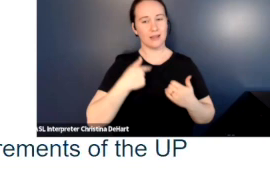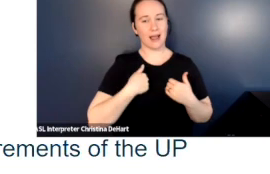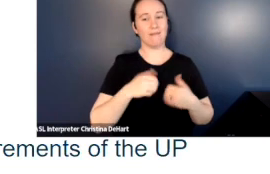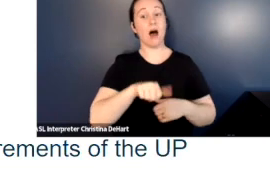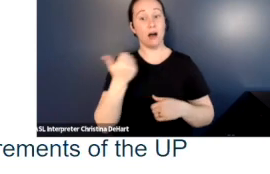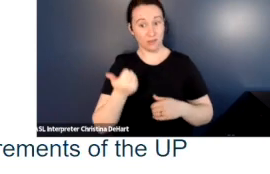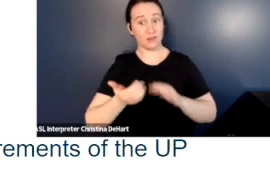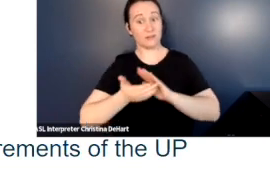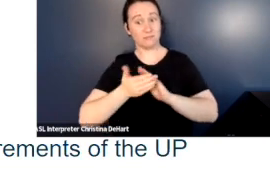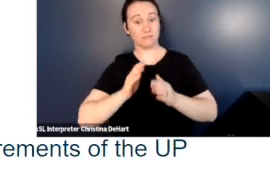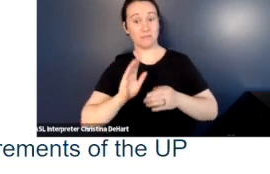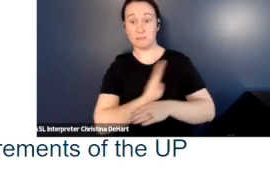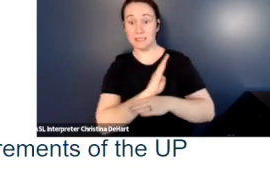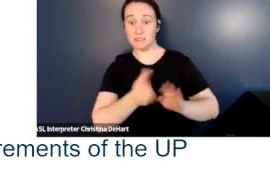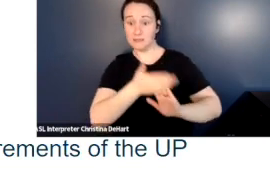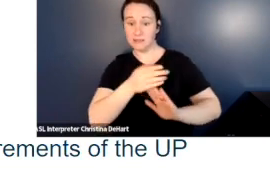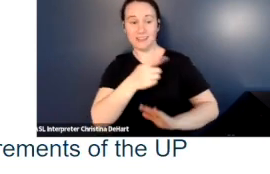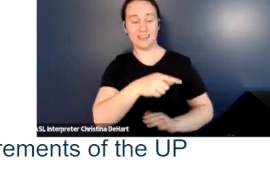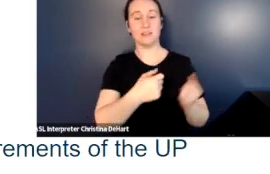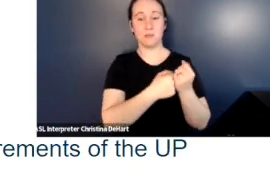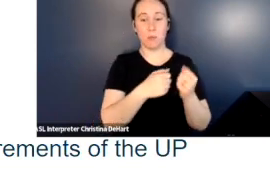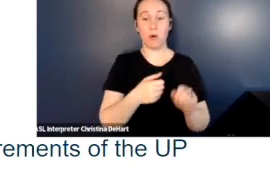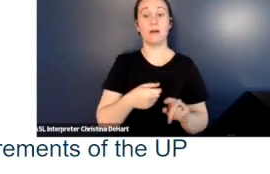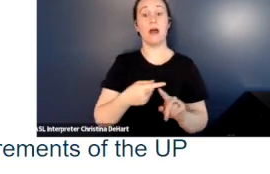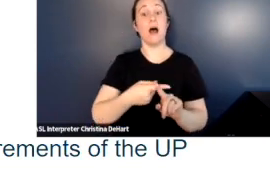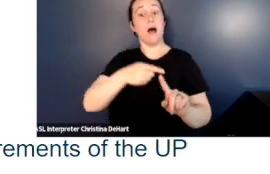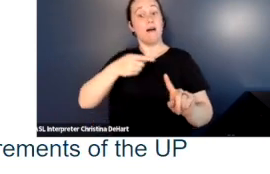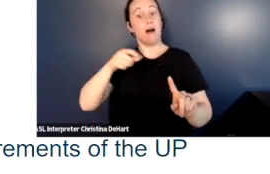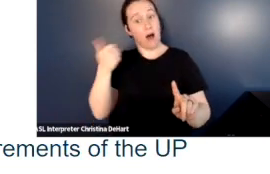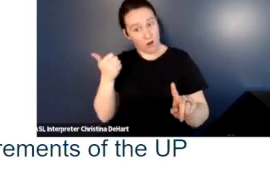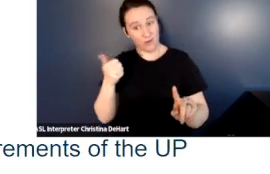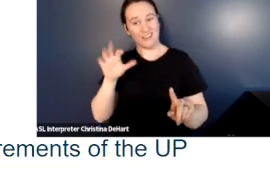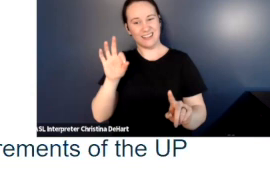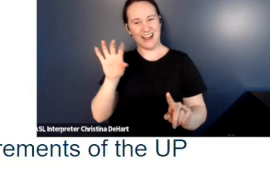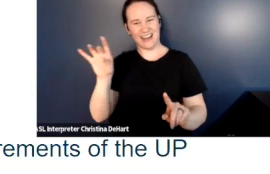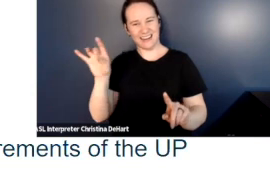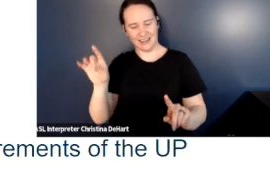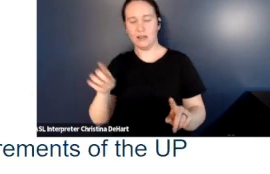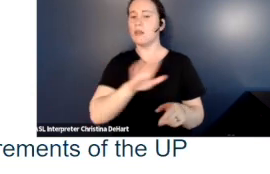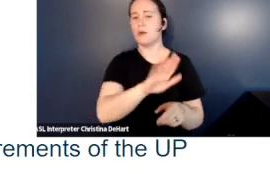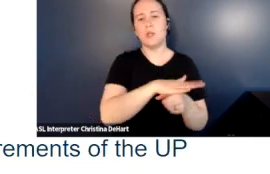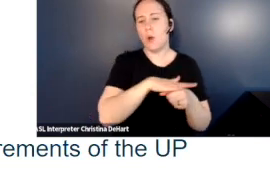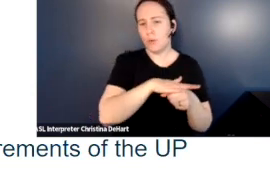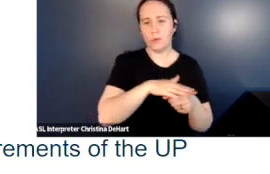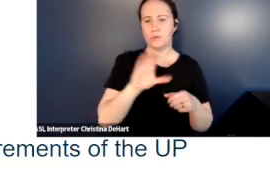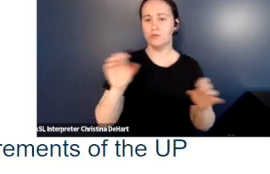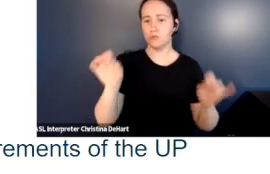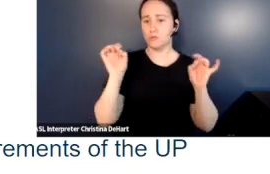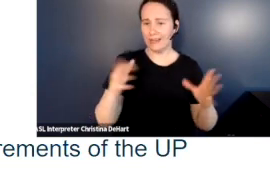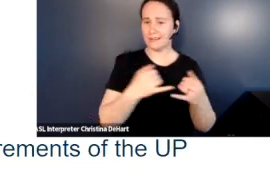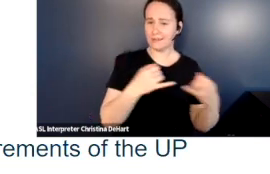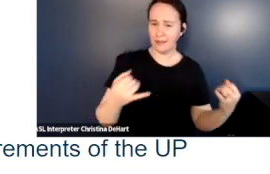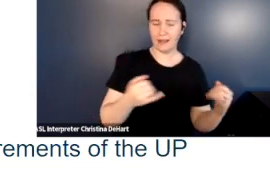support outside of 988, which could be other crisis lines, local crisis lines, things along that